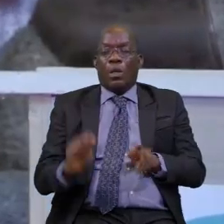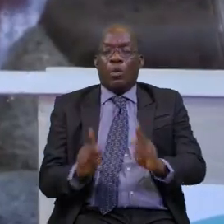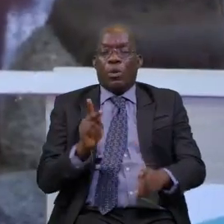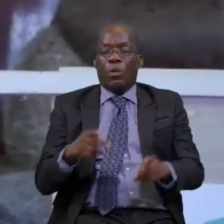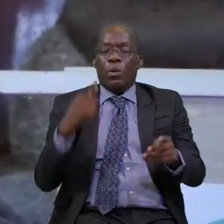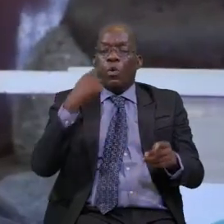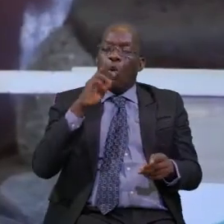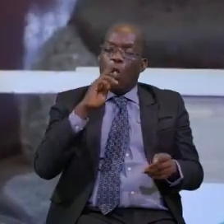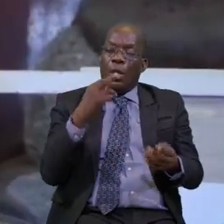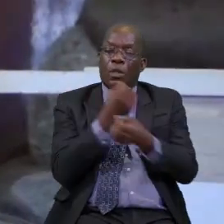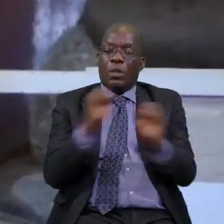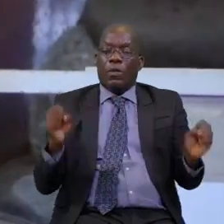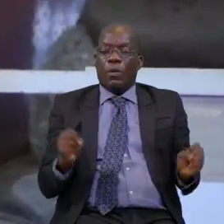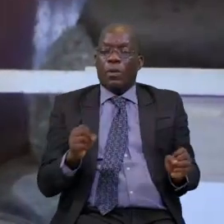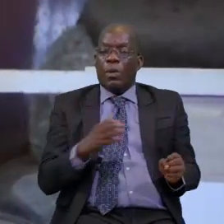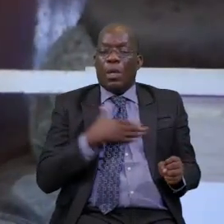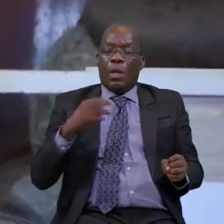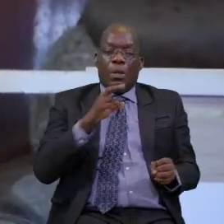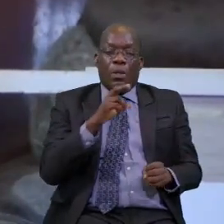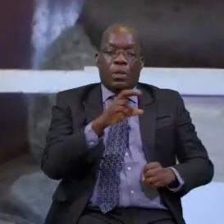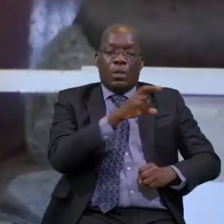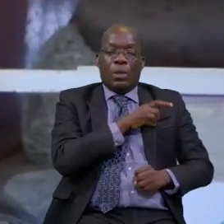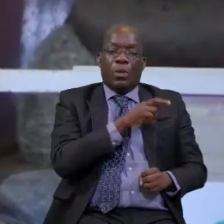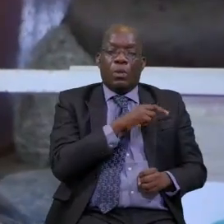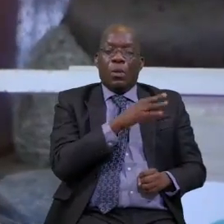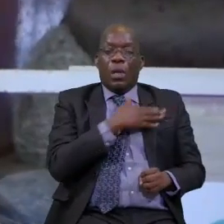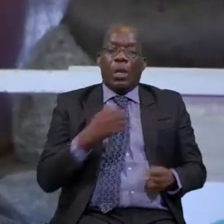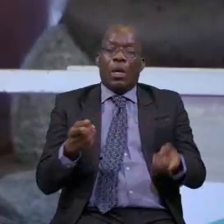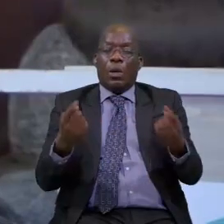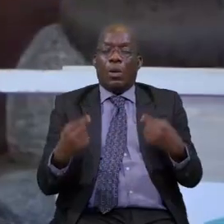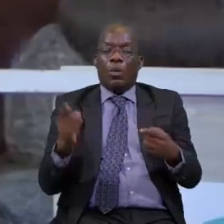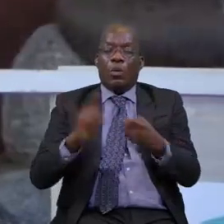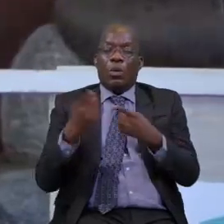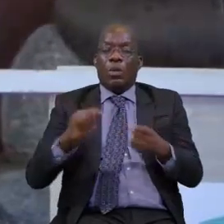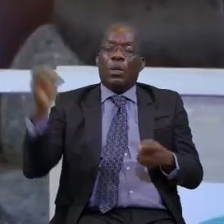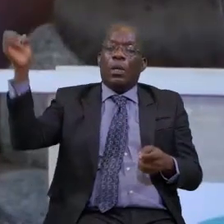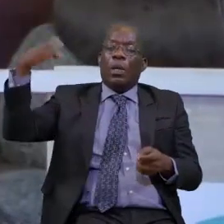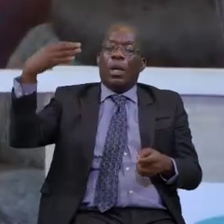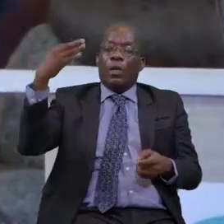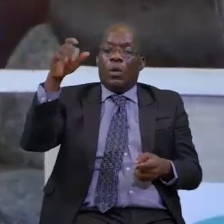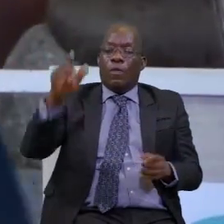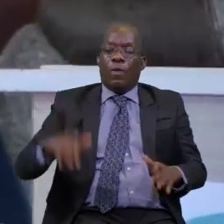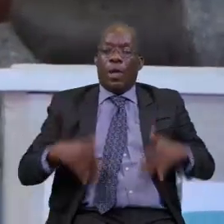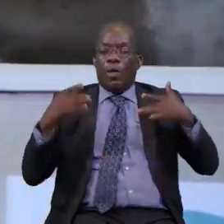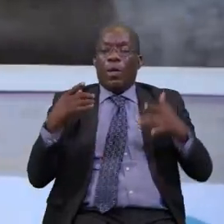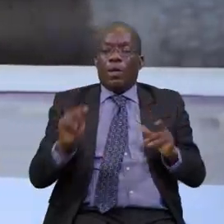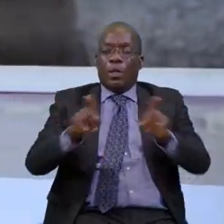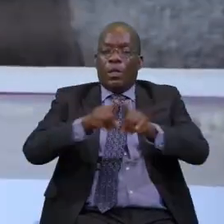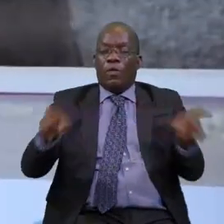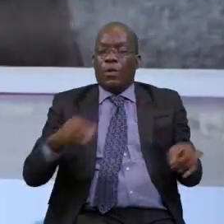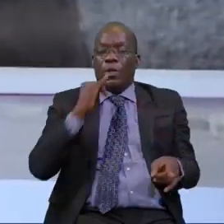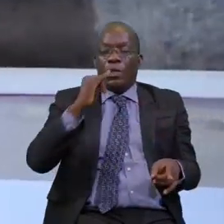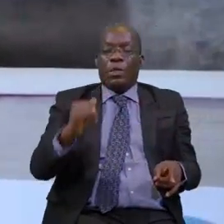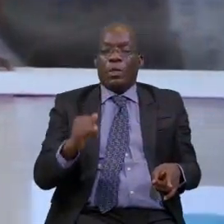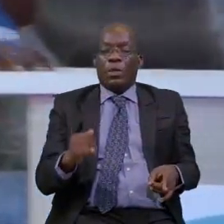saved and secured and they come to the light of life, the difference is he